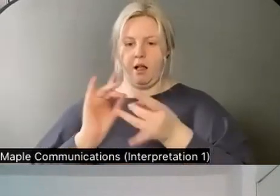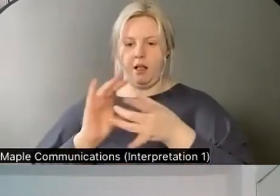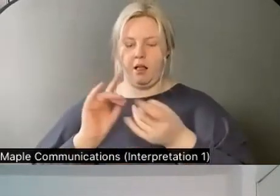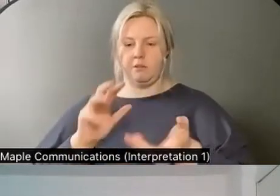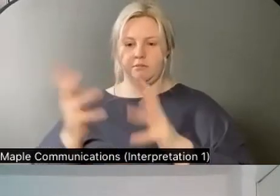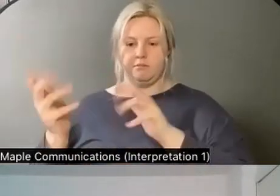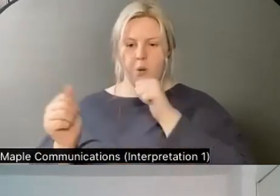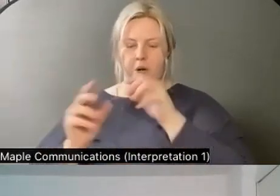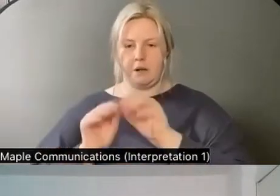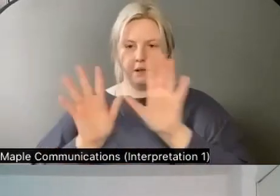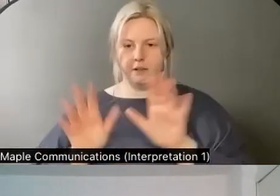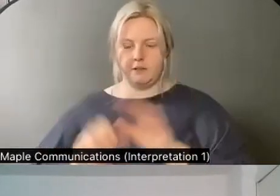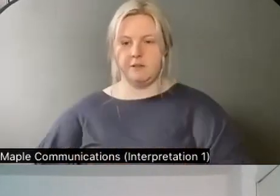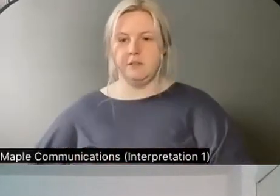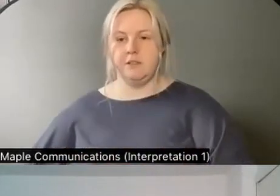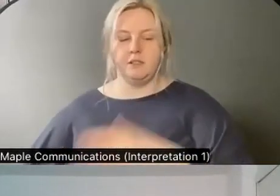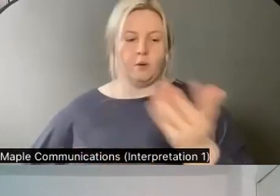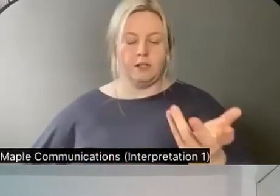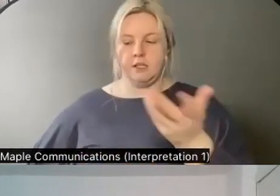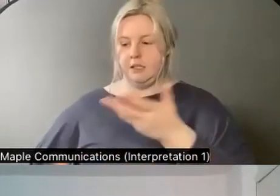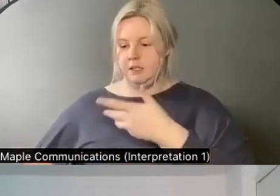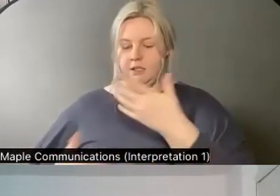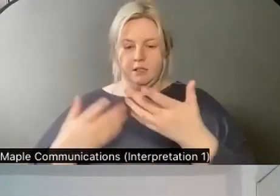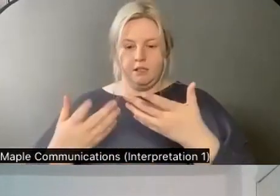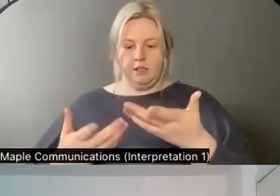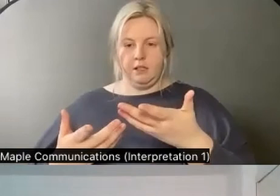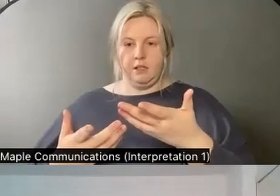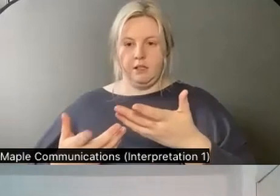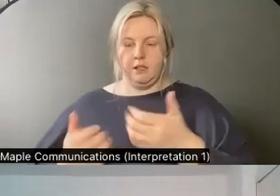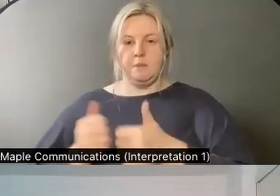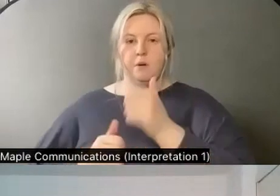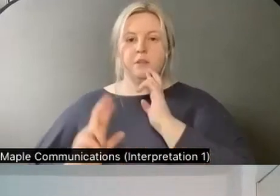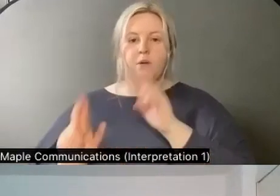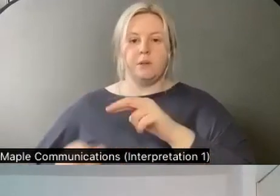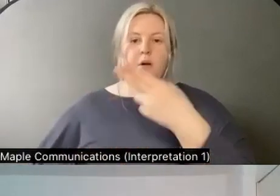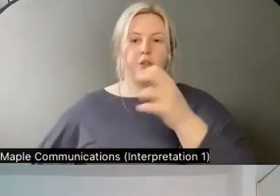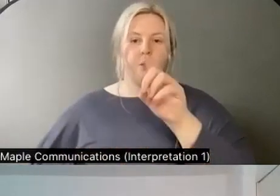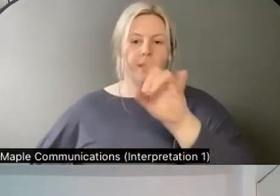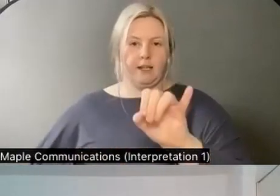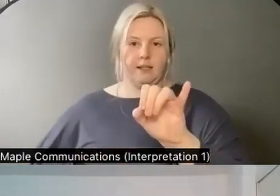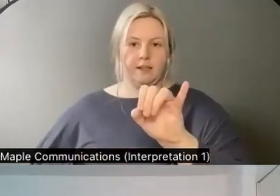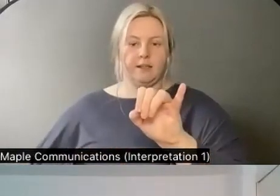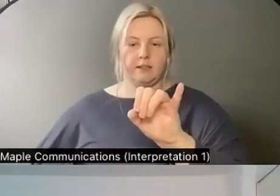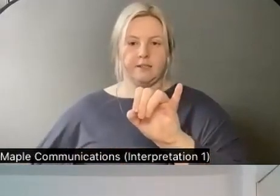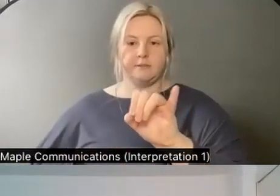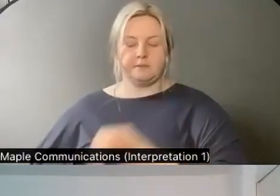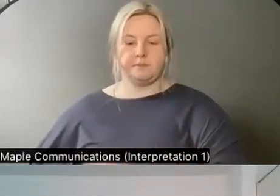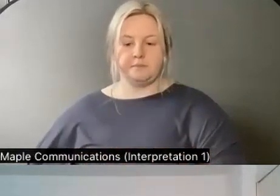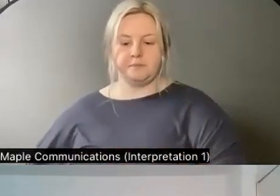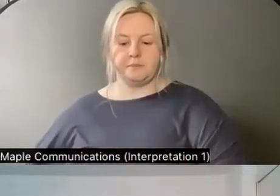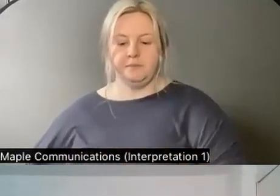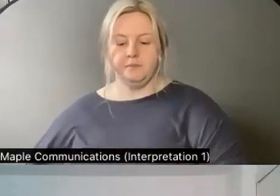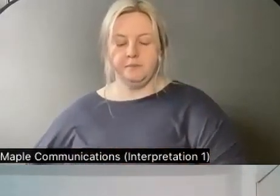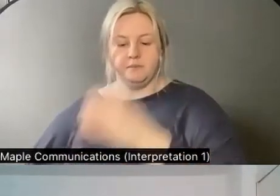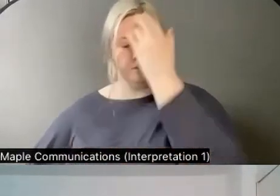What Jennifer, so I think I'm mostly going to respond to Heidi obliquely by